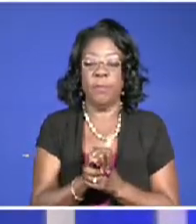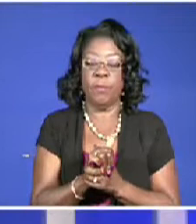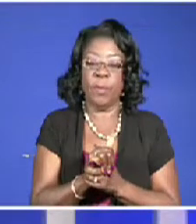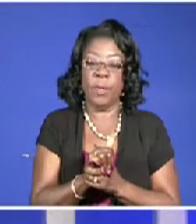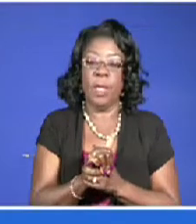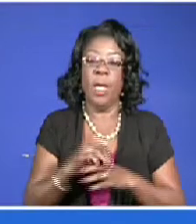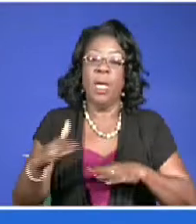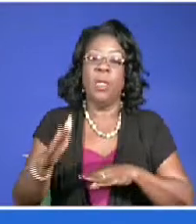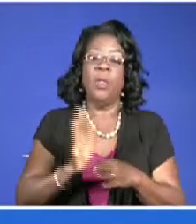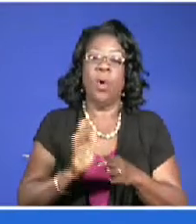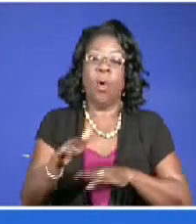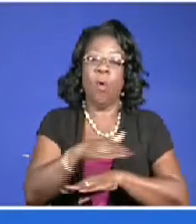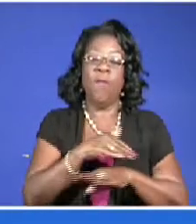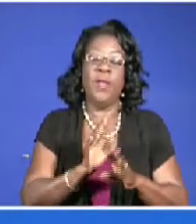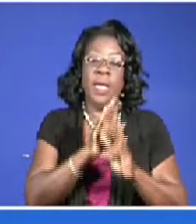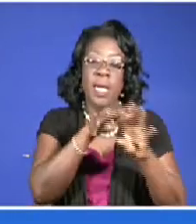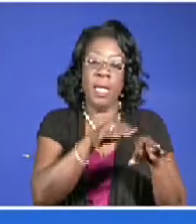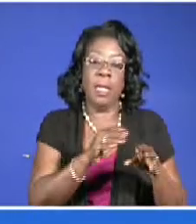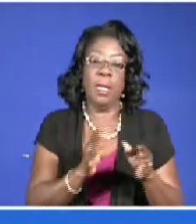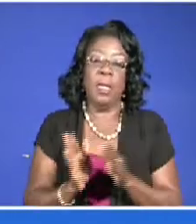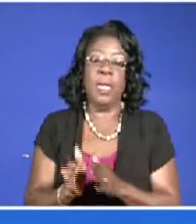The Over the Hill Initiative